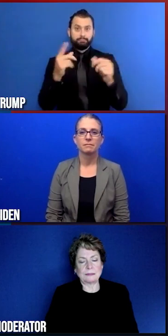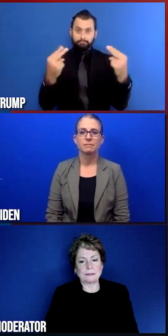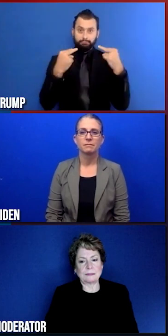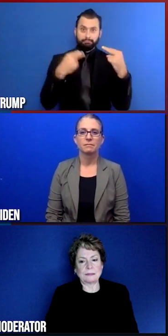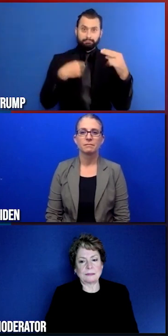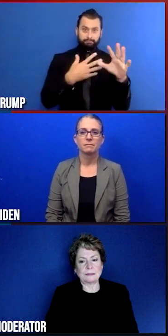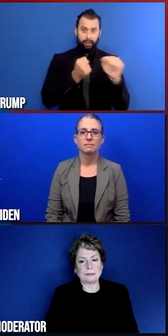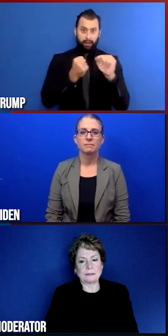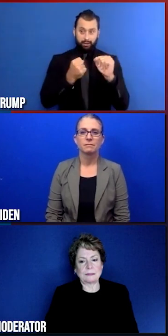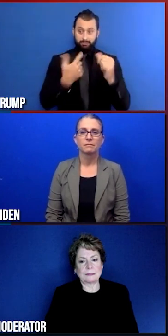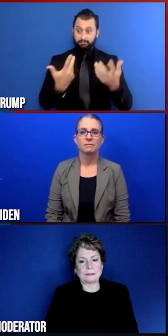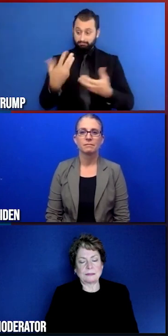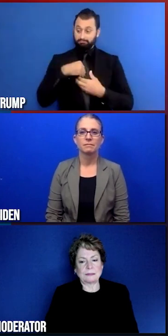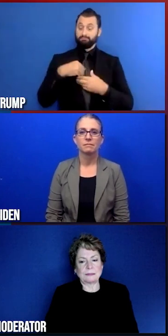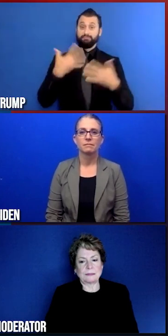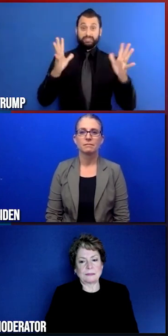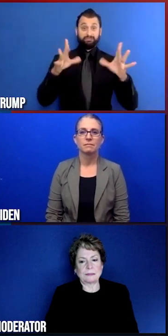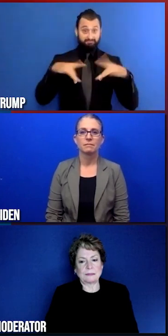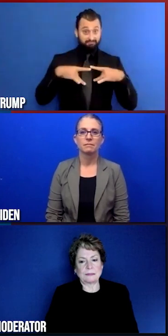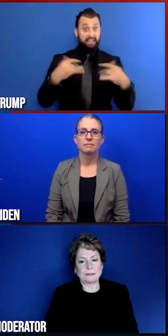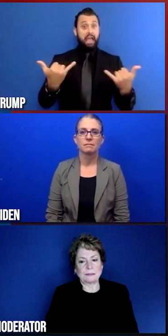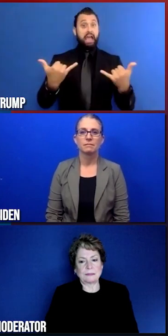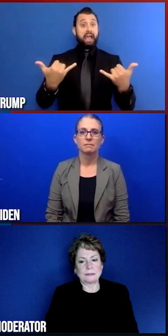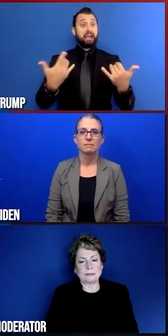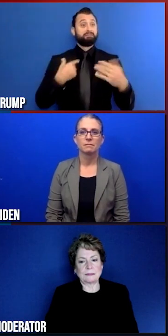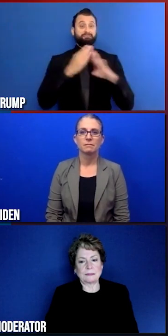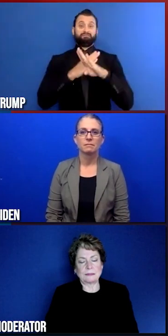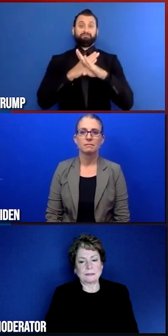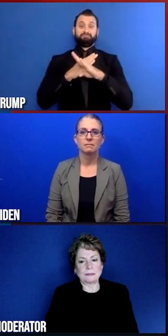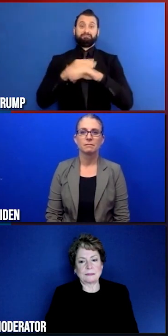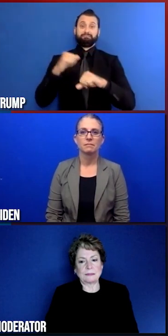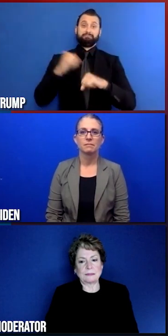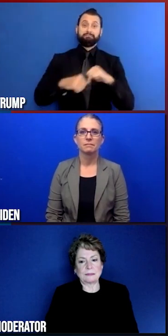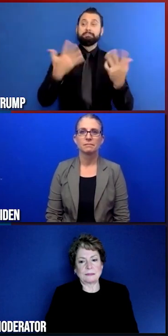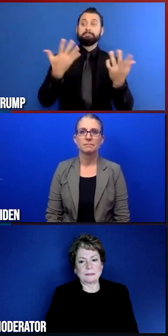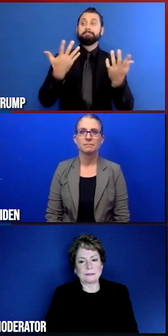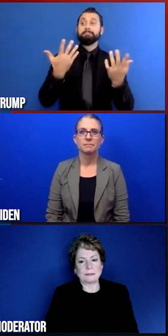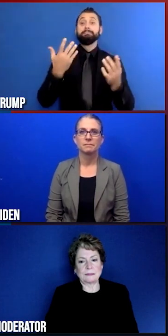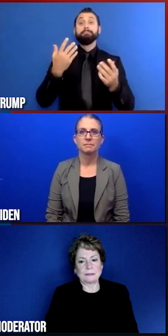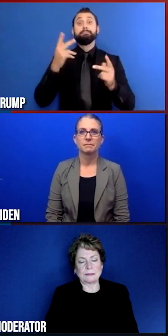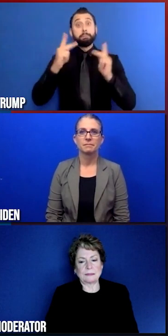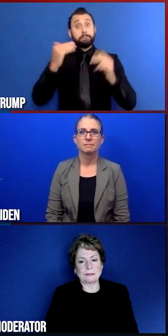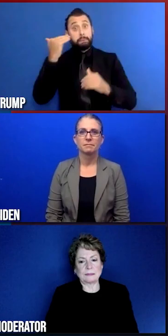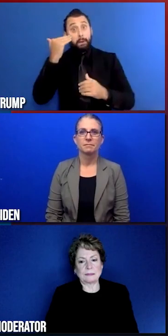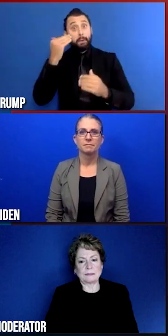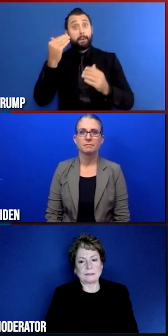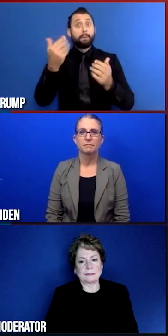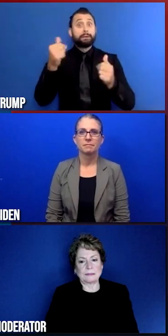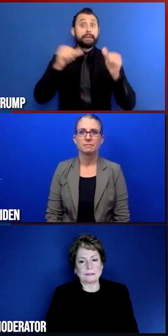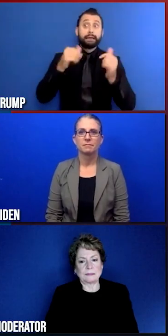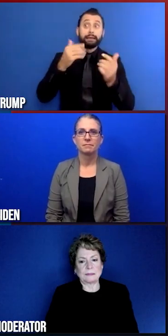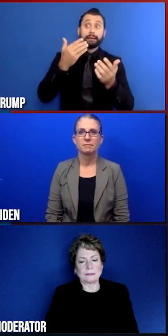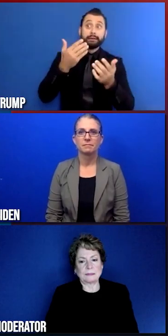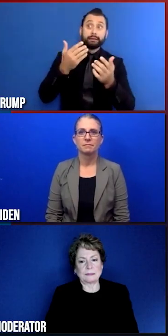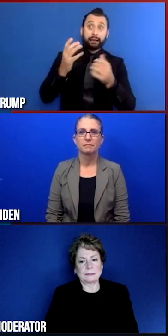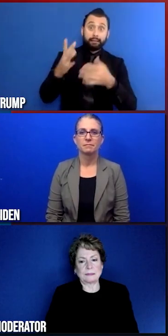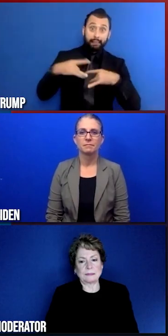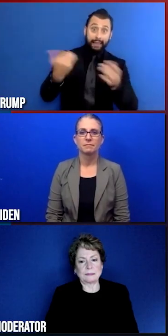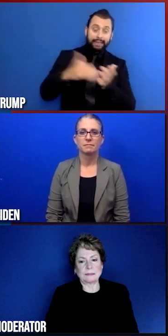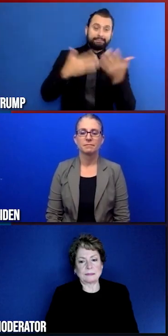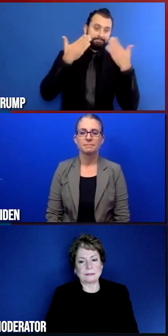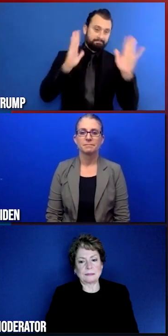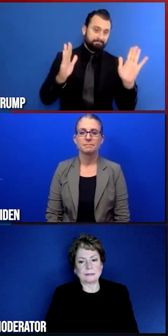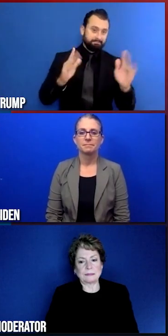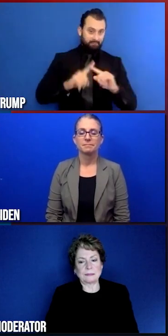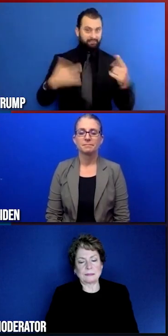but I'm immune. More and more people are getting better. We have a problem that's a worldwide problem.